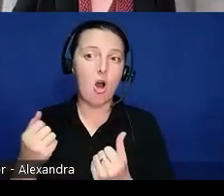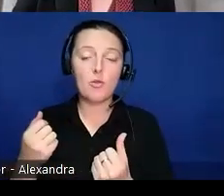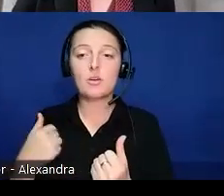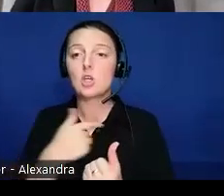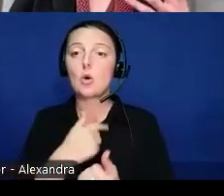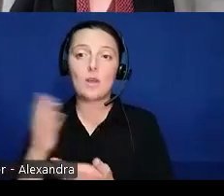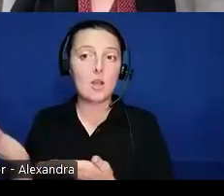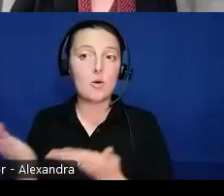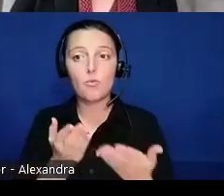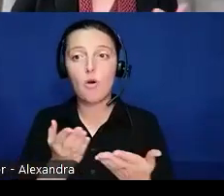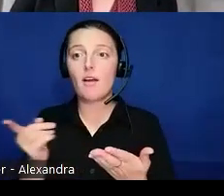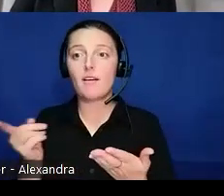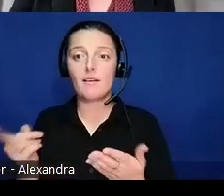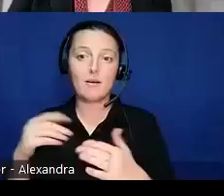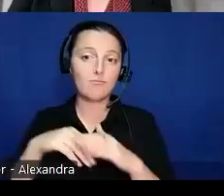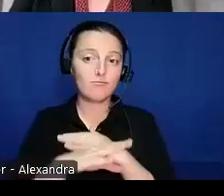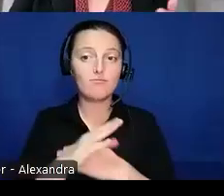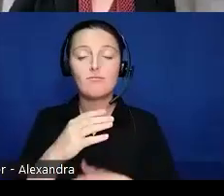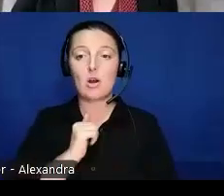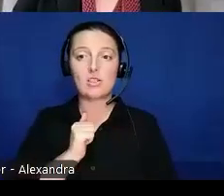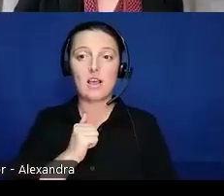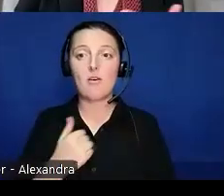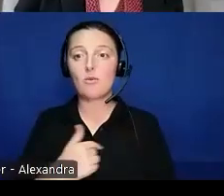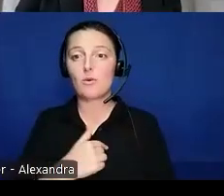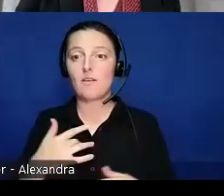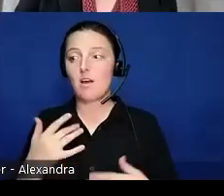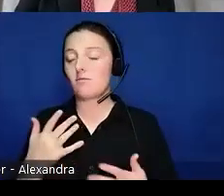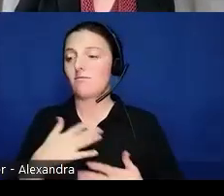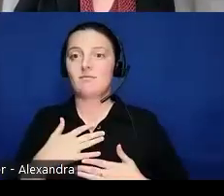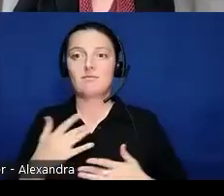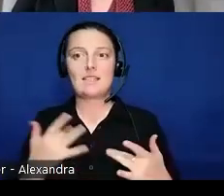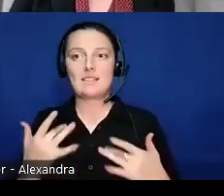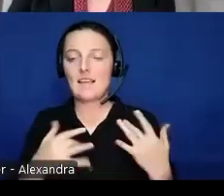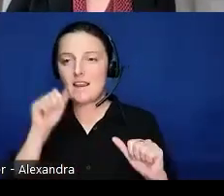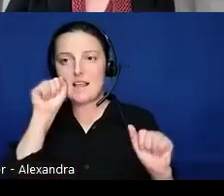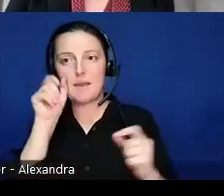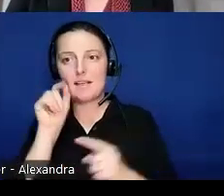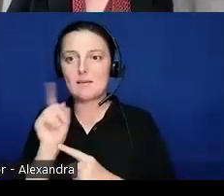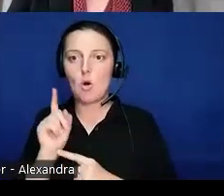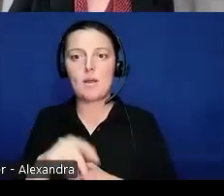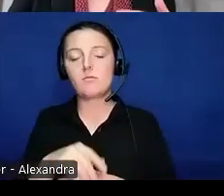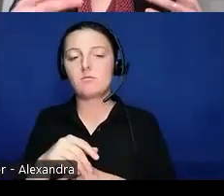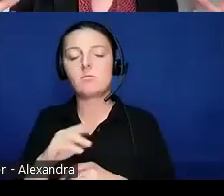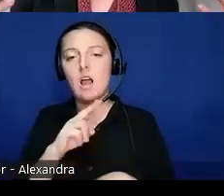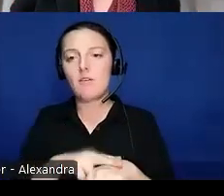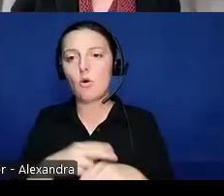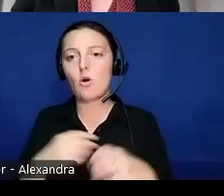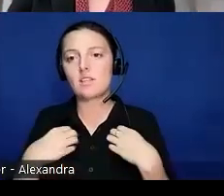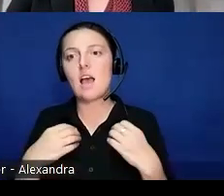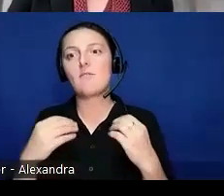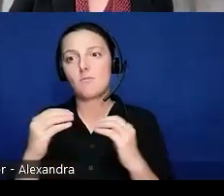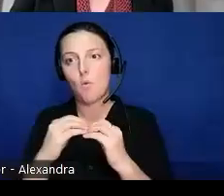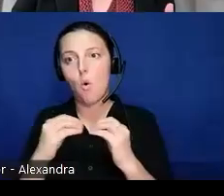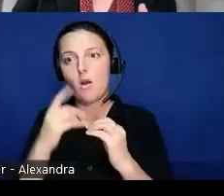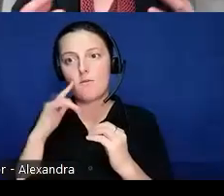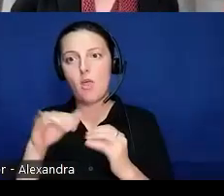And it was just really exciting, really amazing moment. And of course, there was more to that story. He needed a lot of specialty